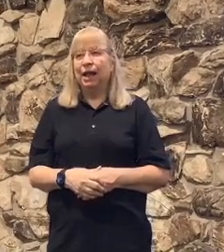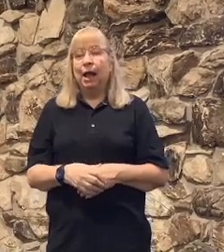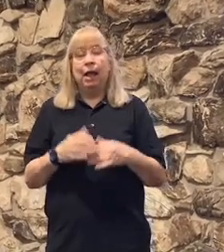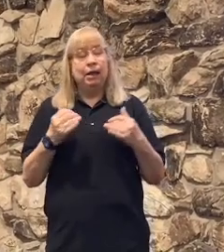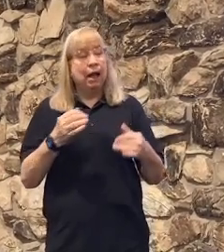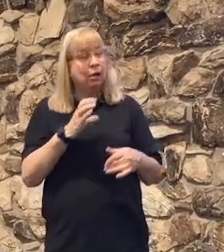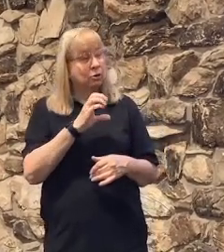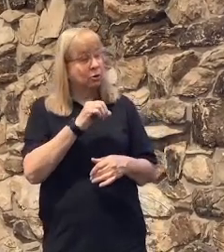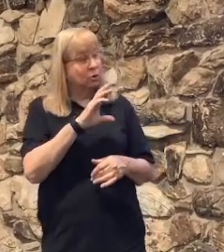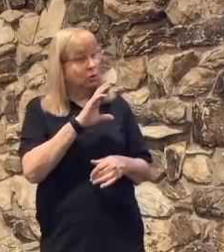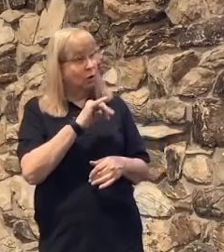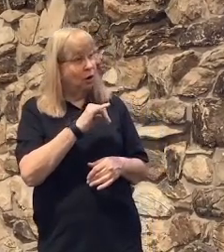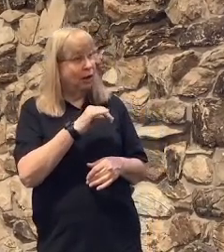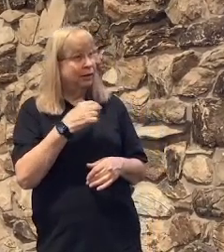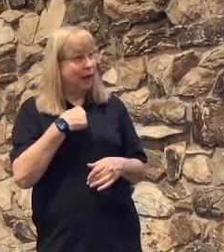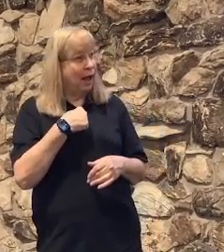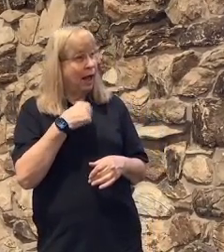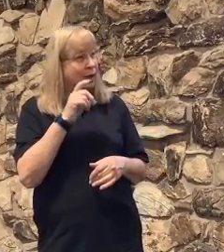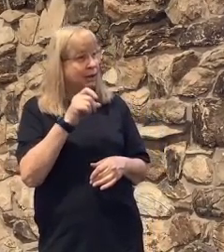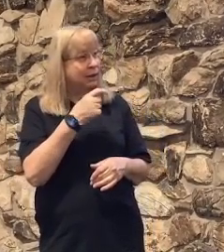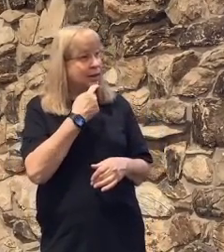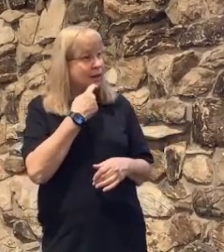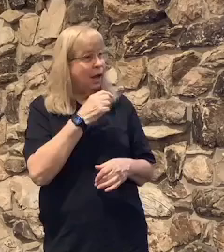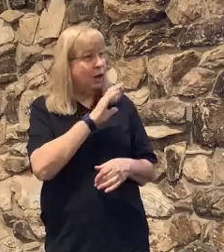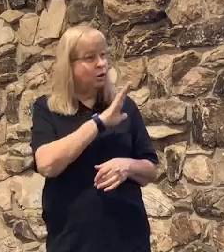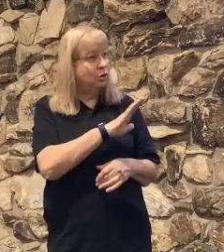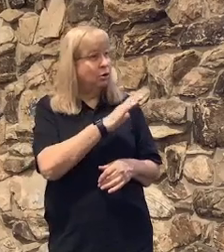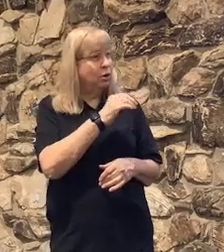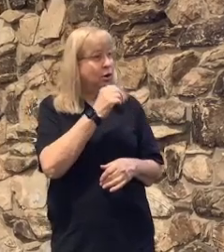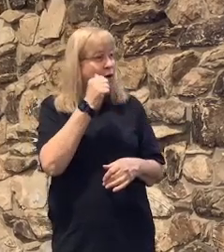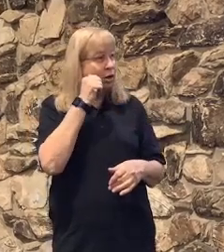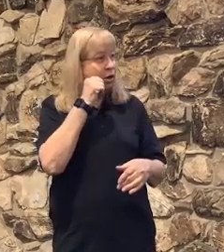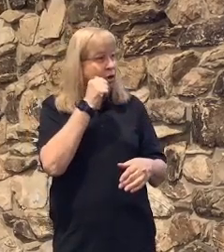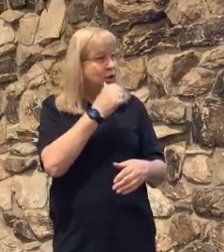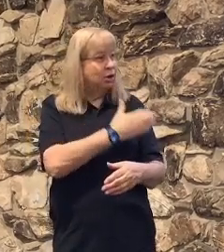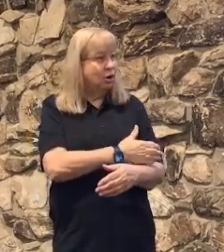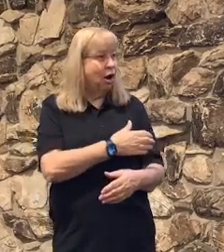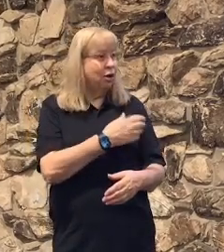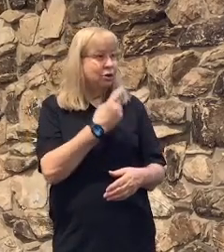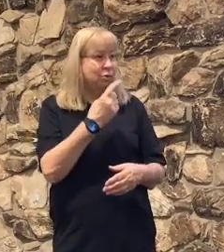Corey, I do have to say, your daughter is the one who told me.